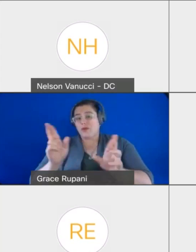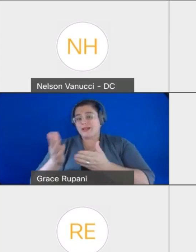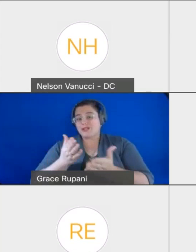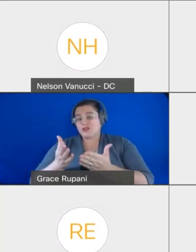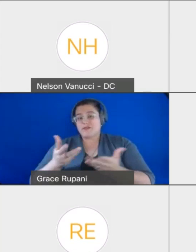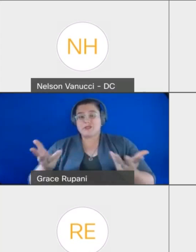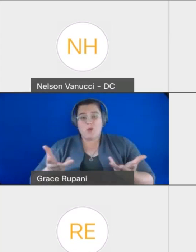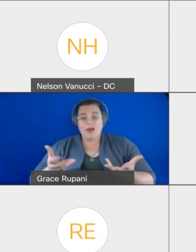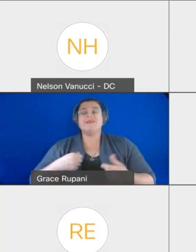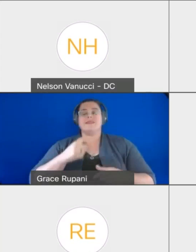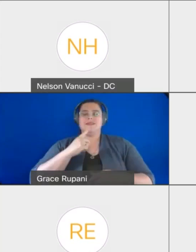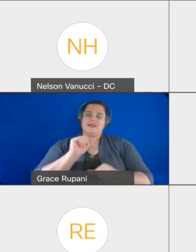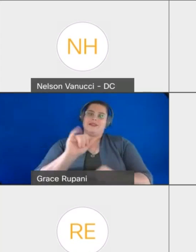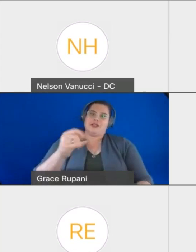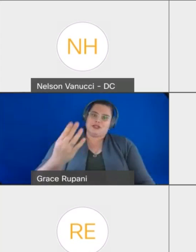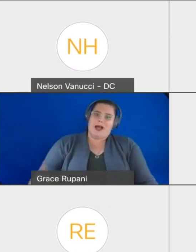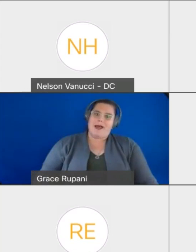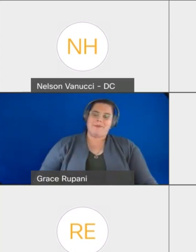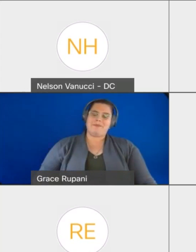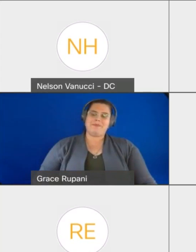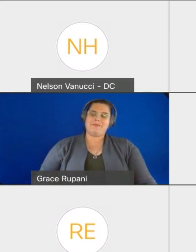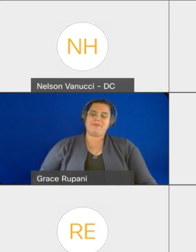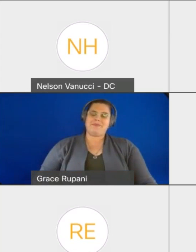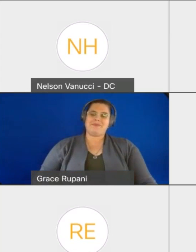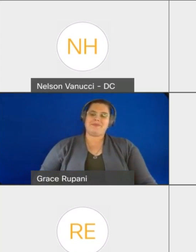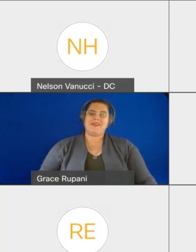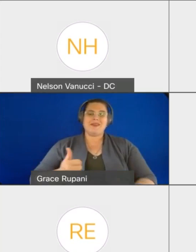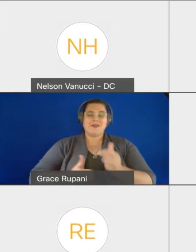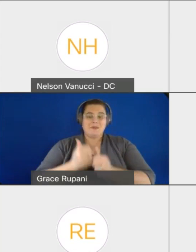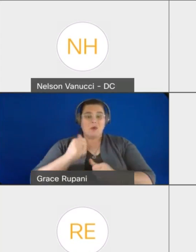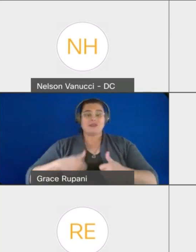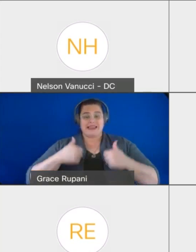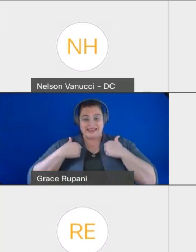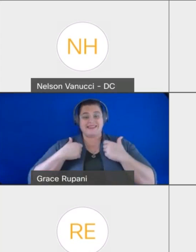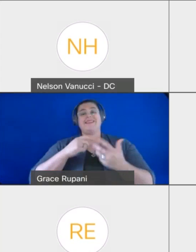because where most people learn the skills for working is at work.